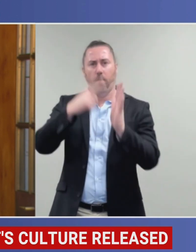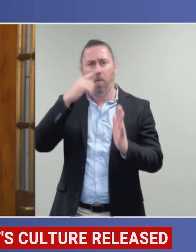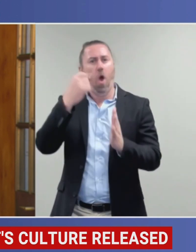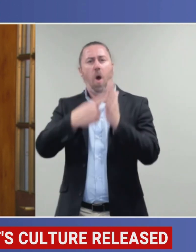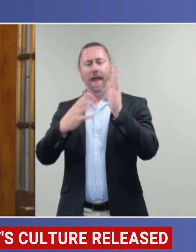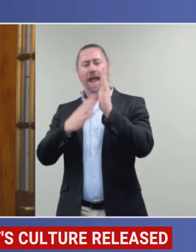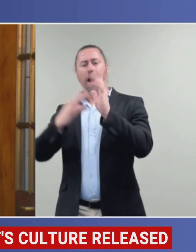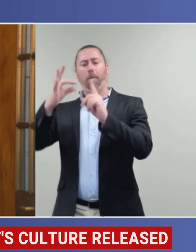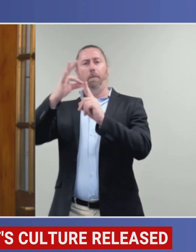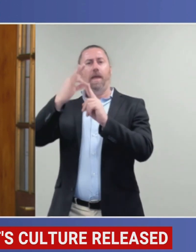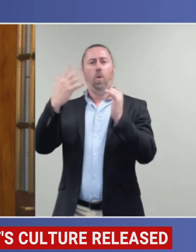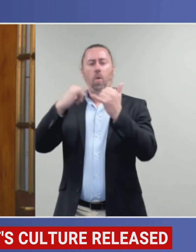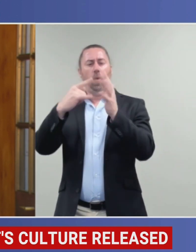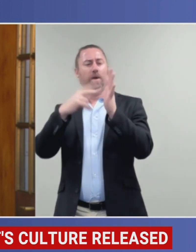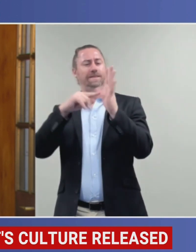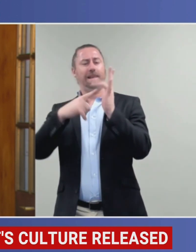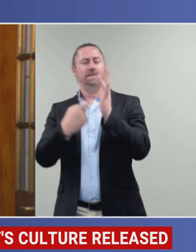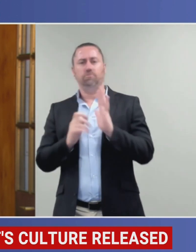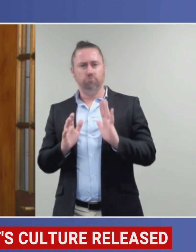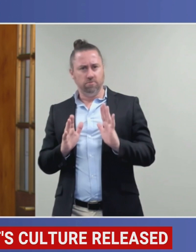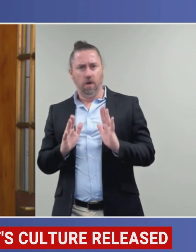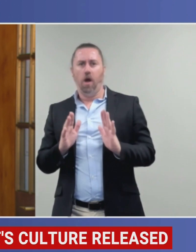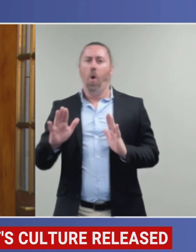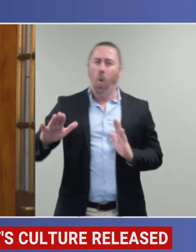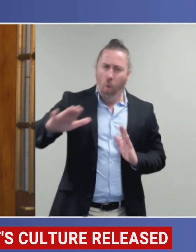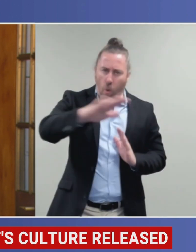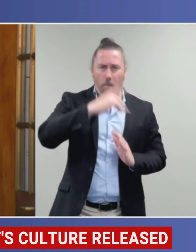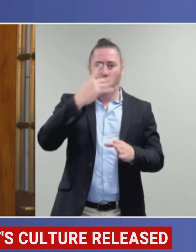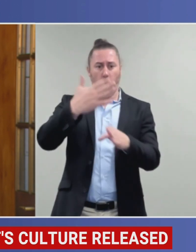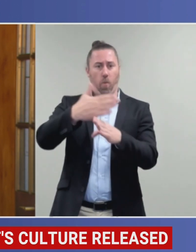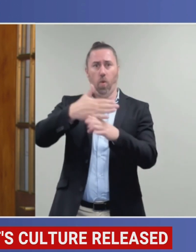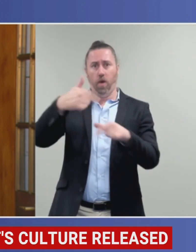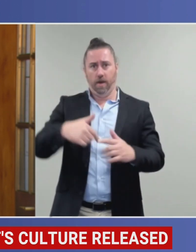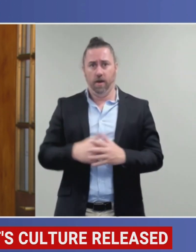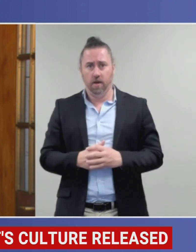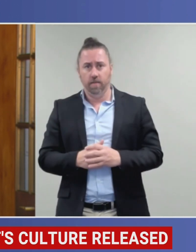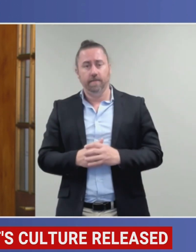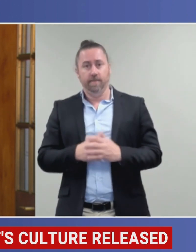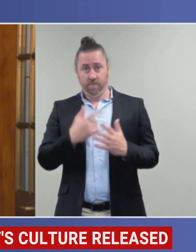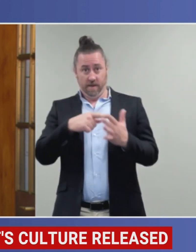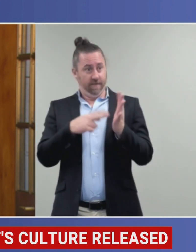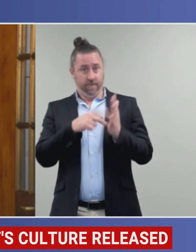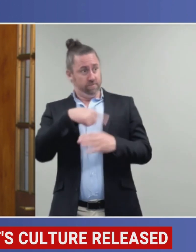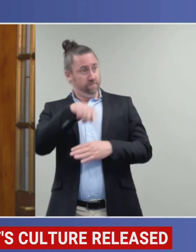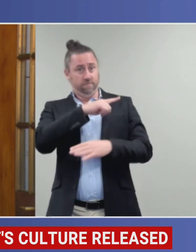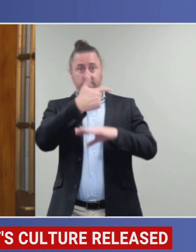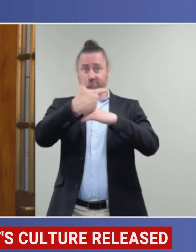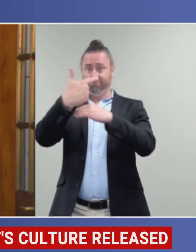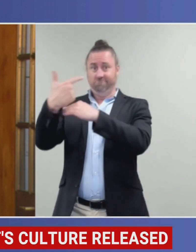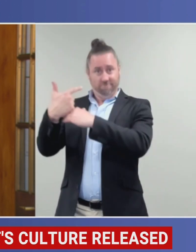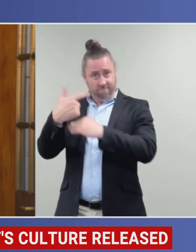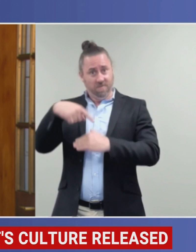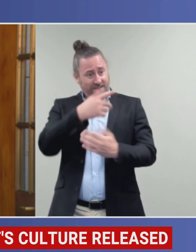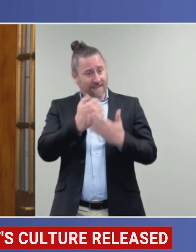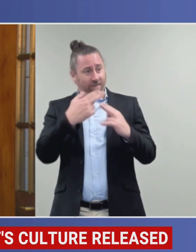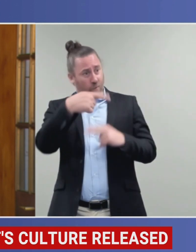senators, and indeed our staff, but indeed everyone who works here, including those who are assembled here today. I also want to